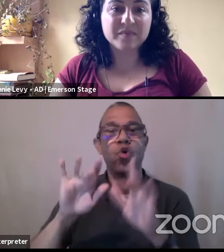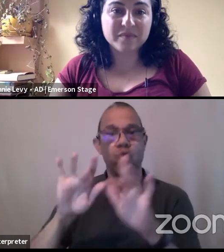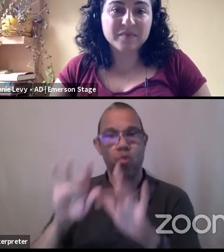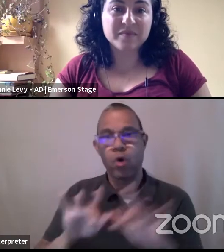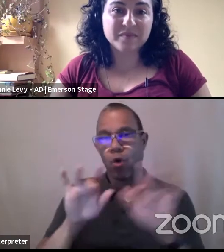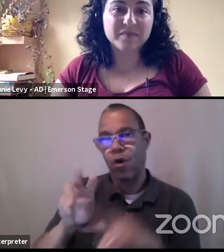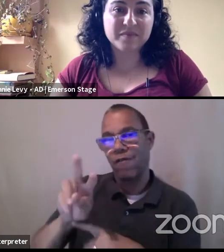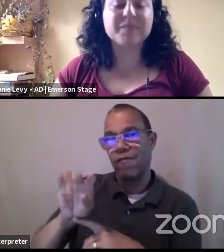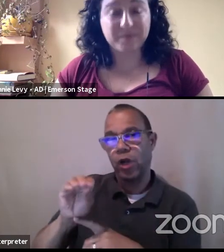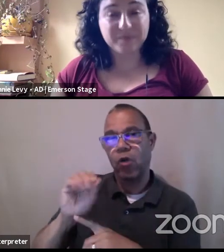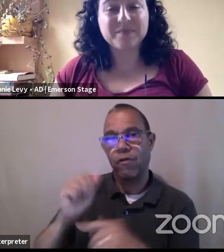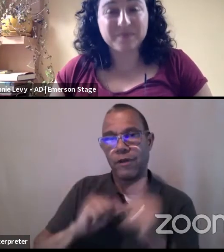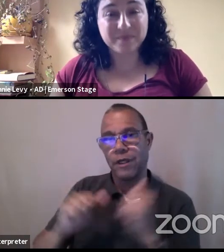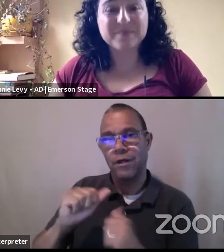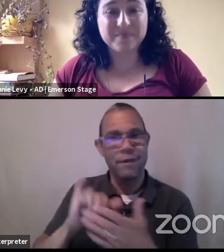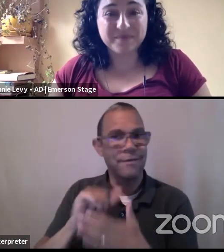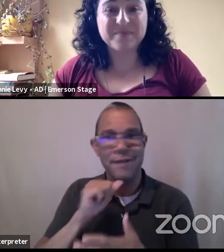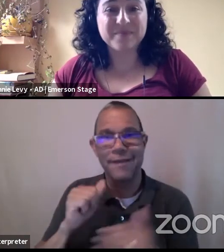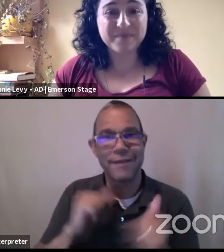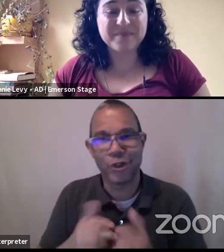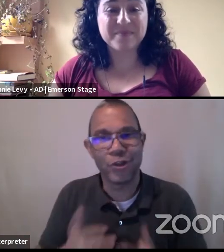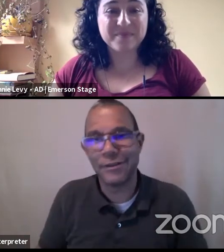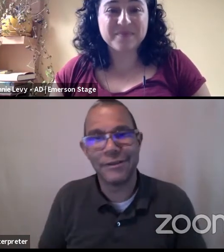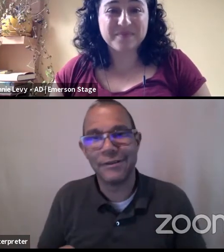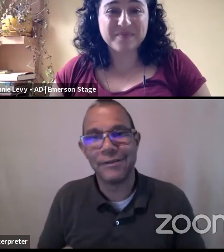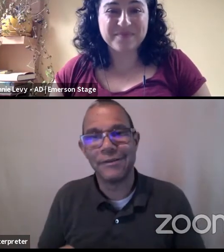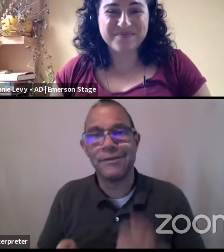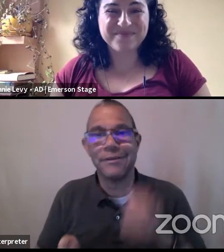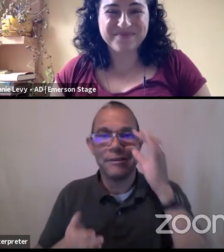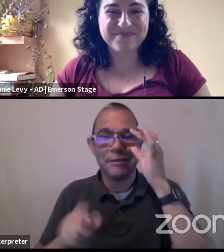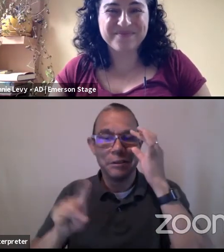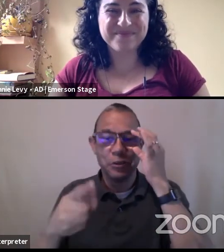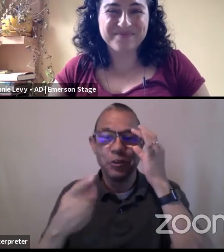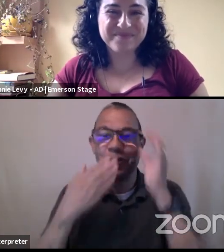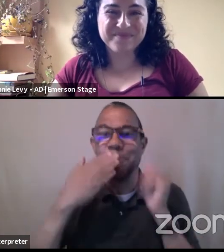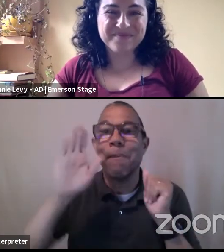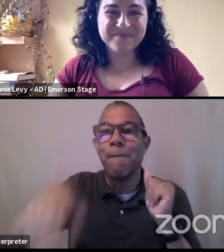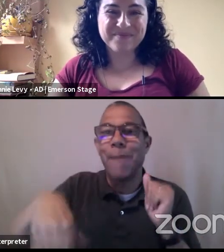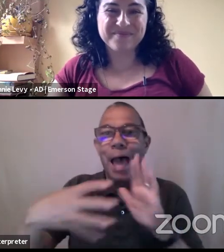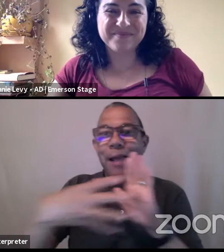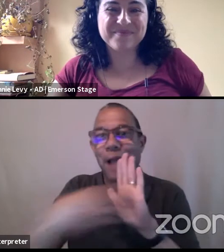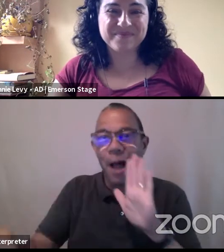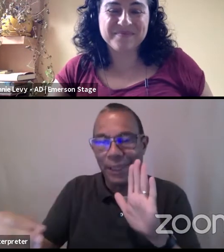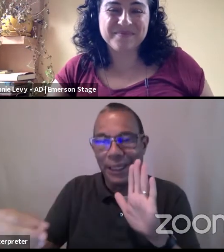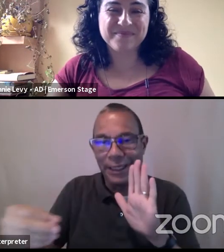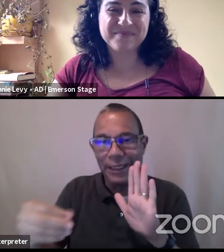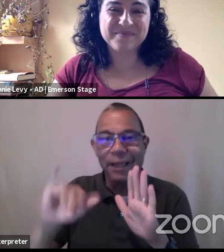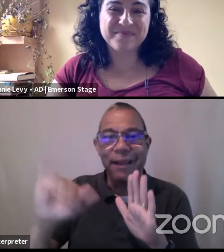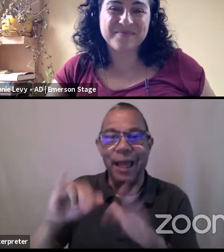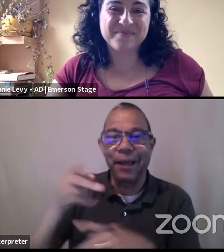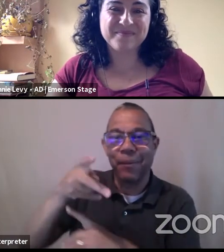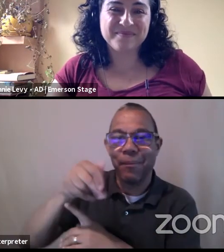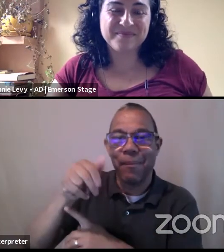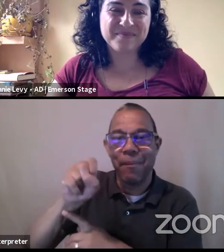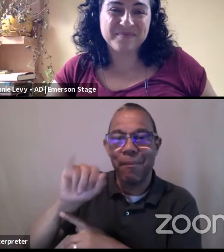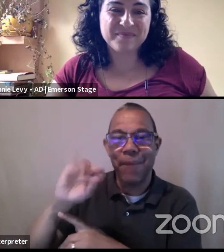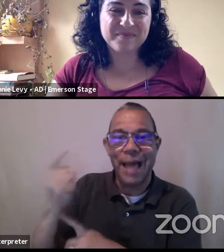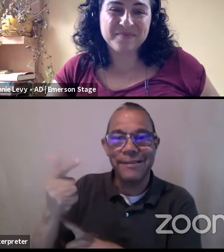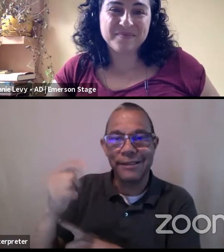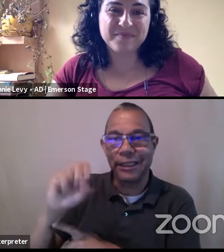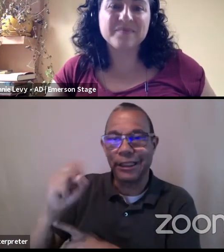is not theatre. It's merely bad copies and passing shadows of theatre. It definitely has